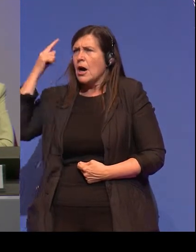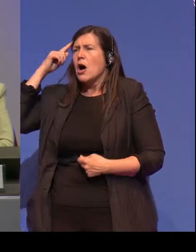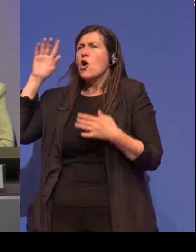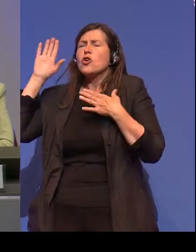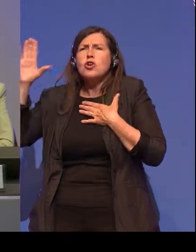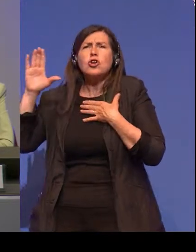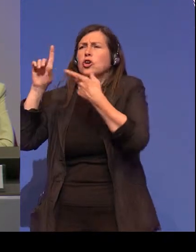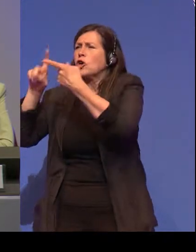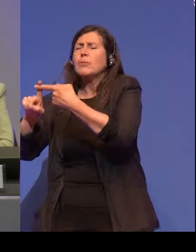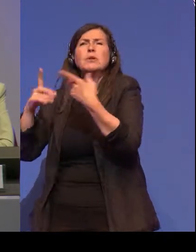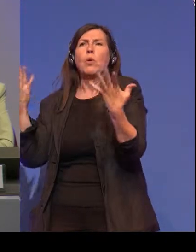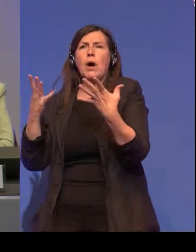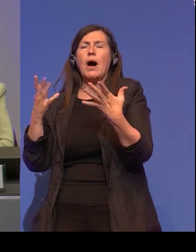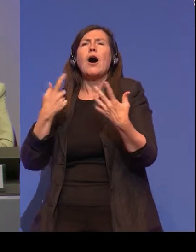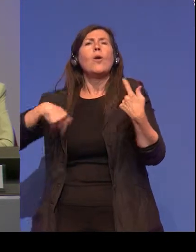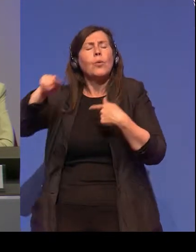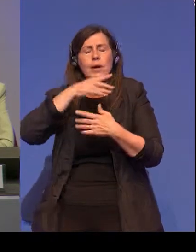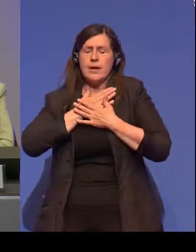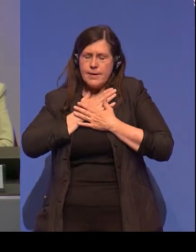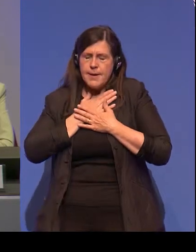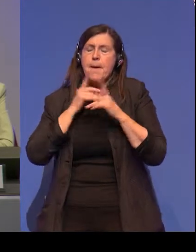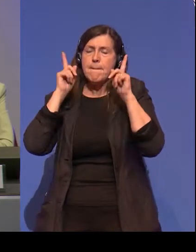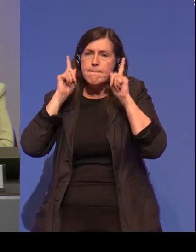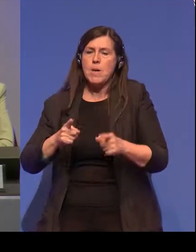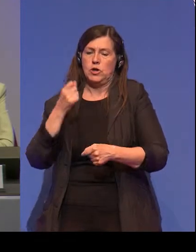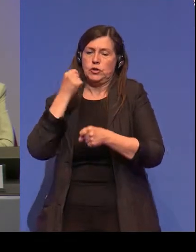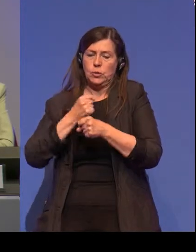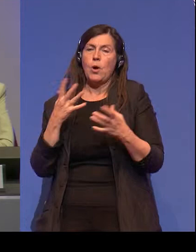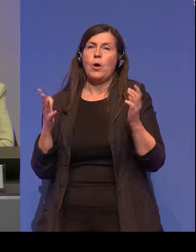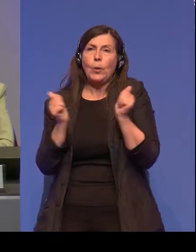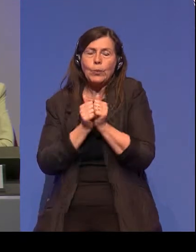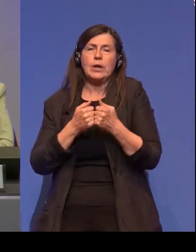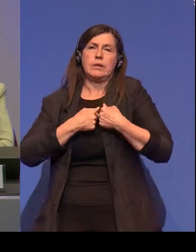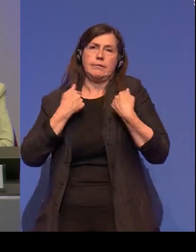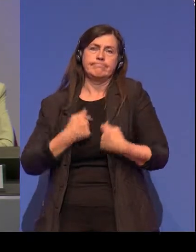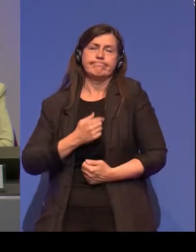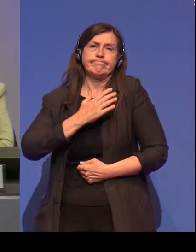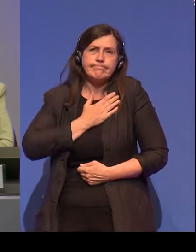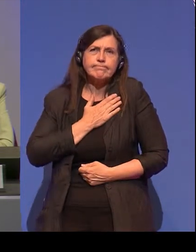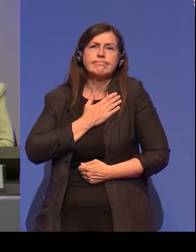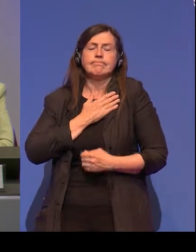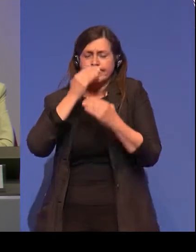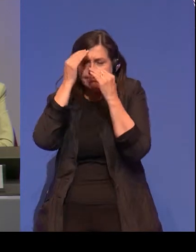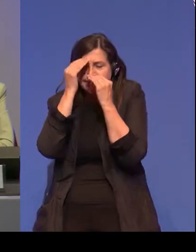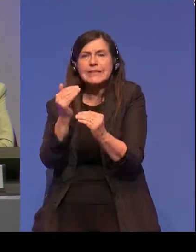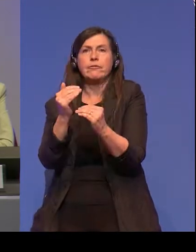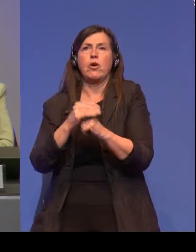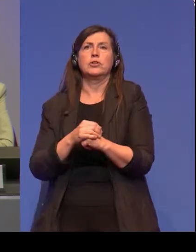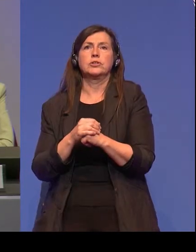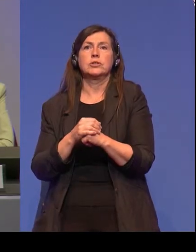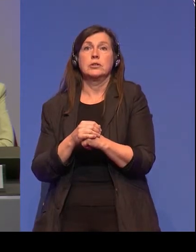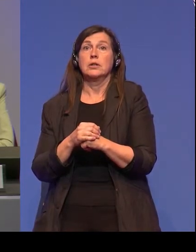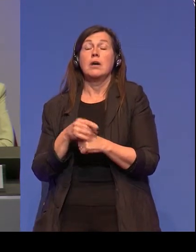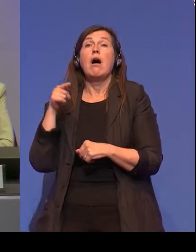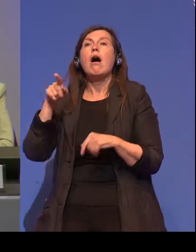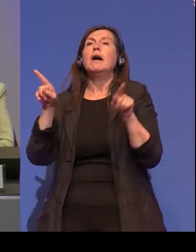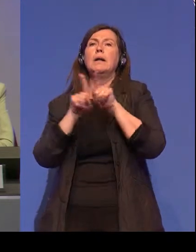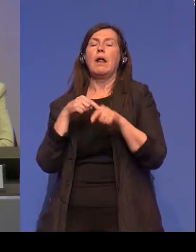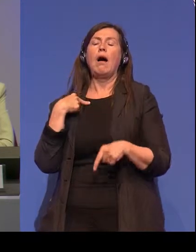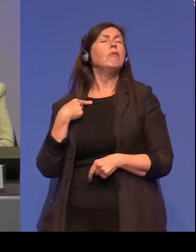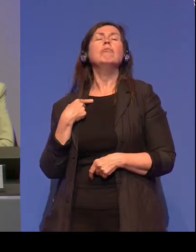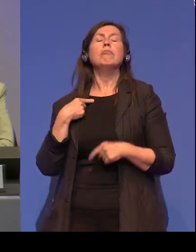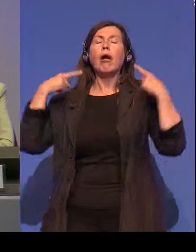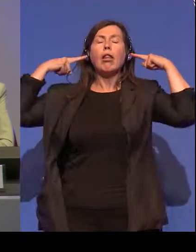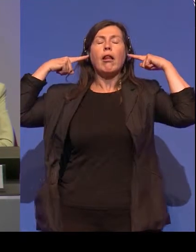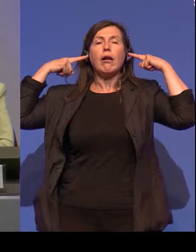that we work with devotion. It is desperately important that we break through the cynic cycle and deny our barrier and must embrace